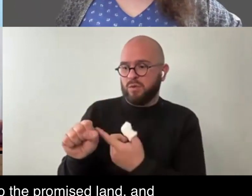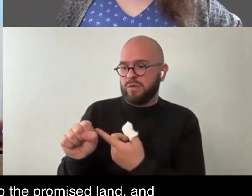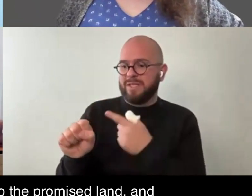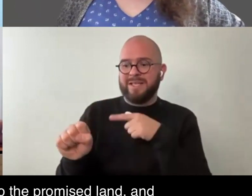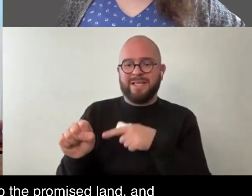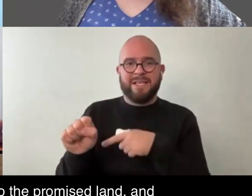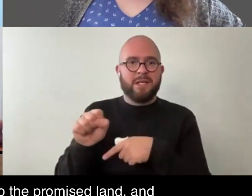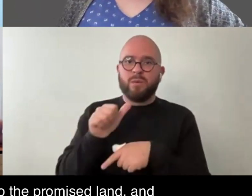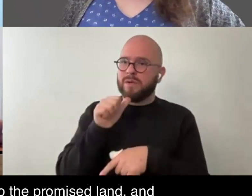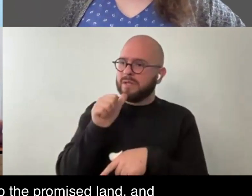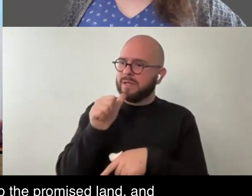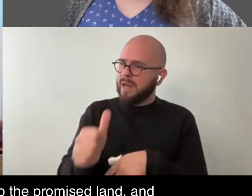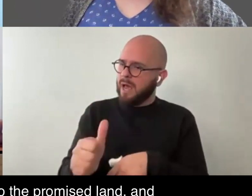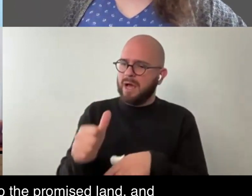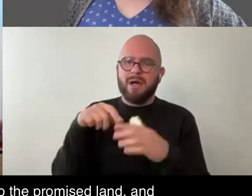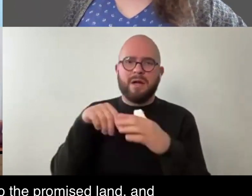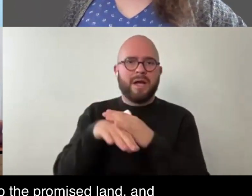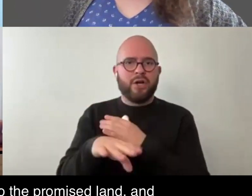land.